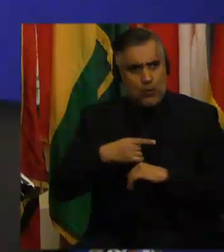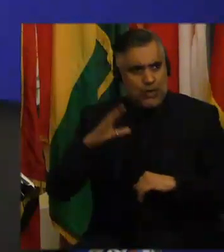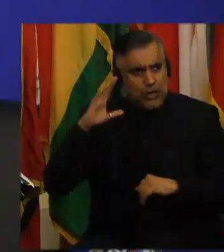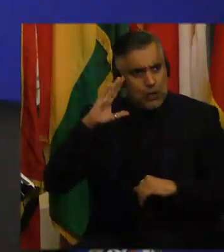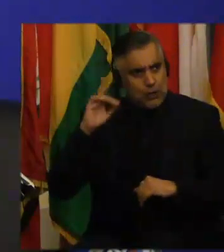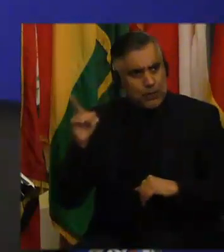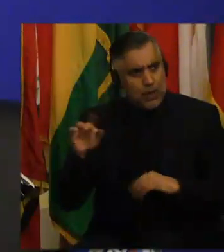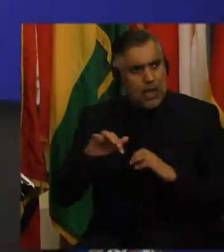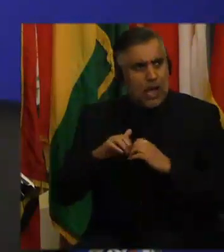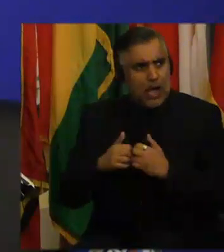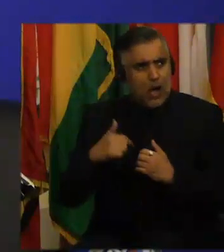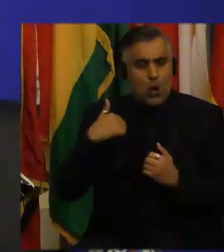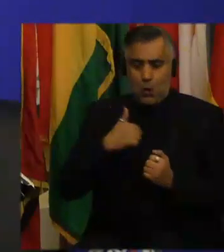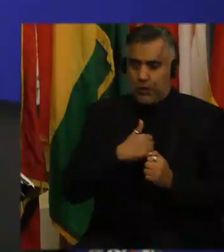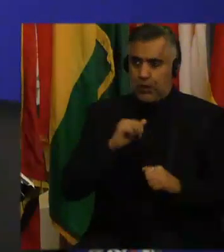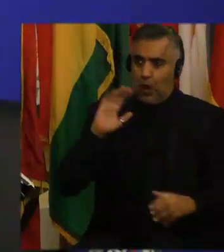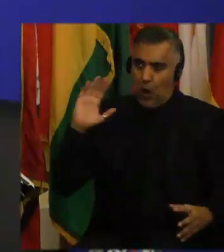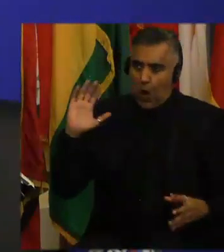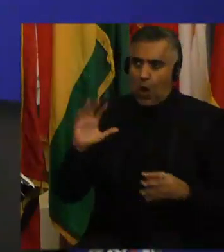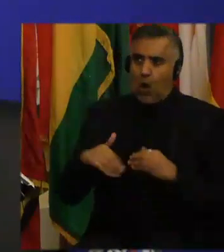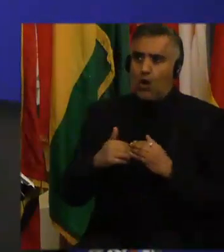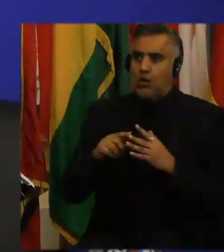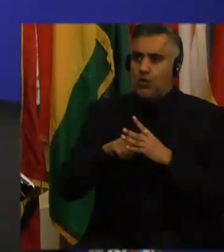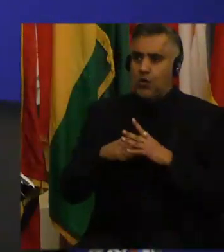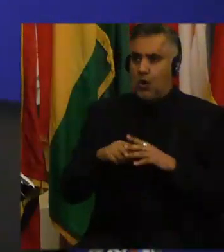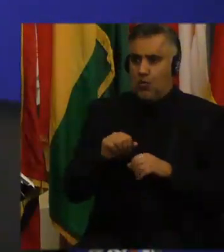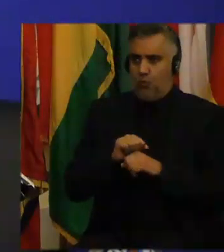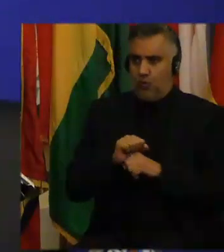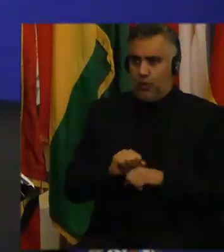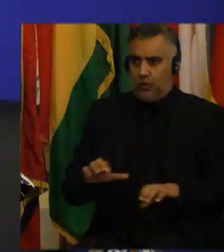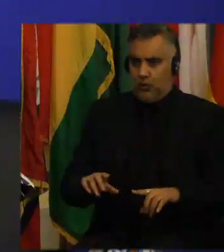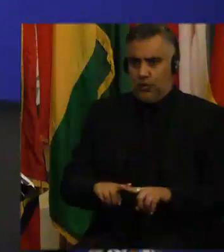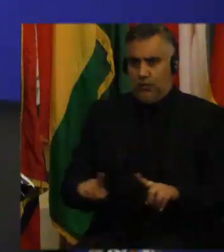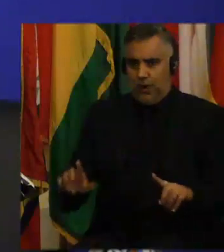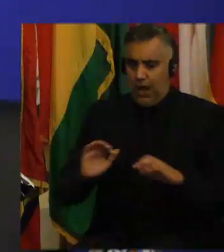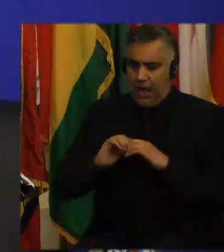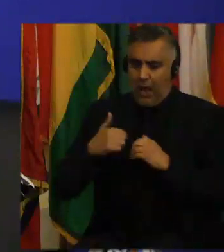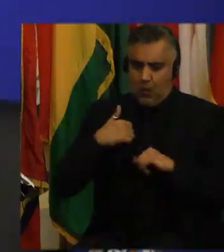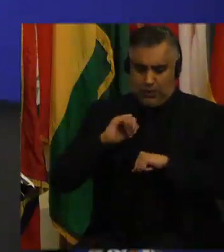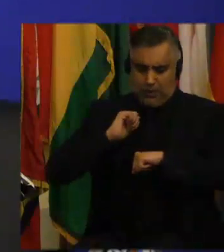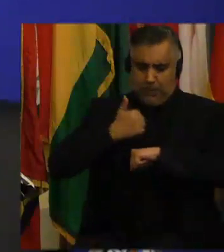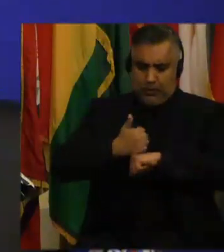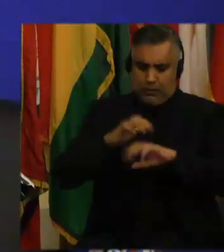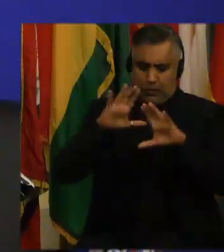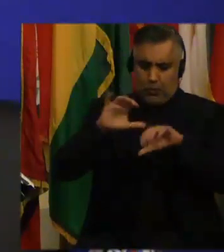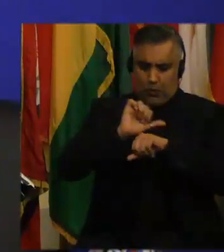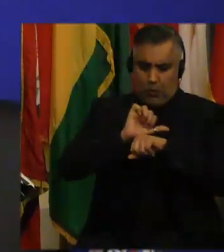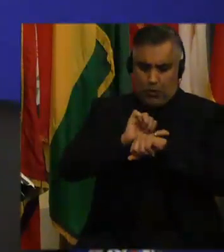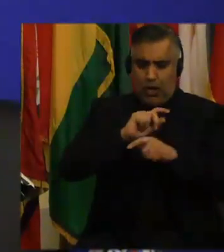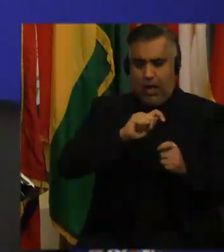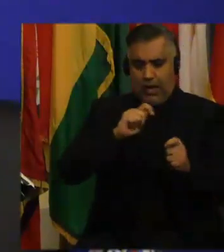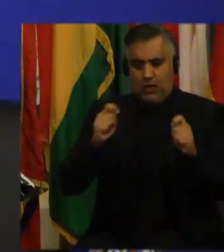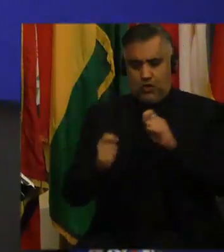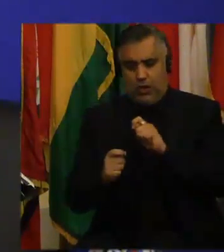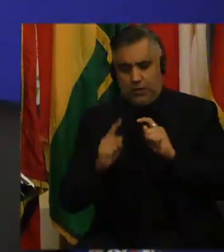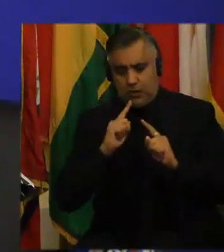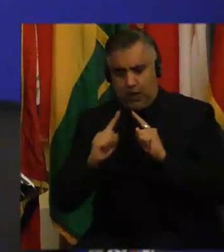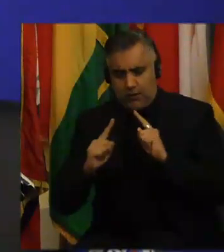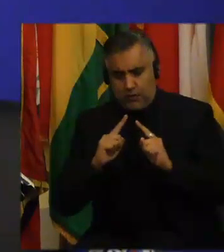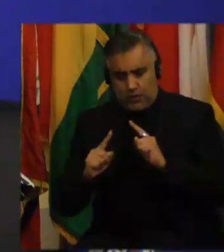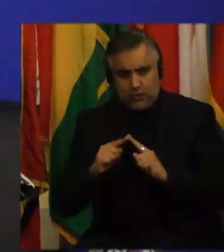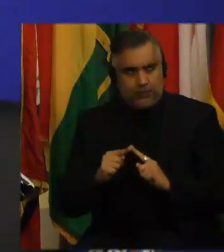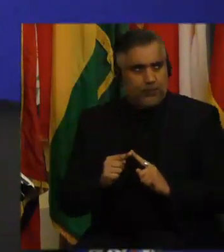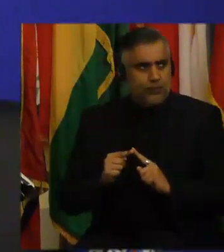them about ways that we can all begin to do things differently, how we can build on the great work we've all done and change the conversation.